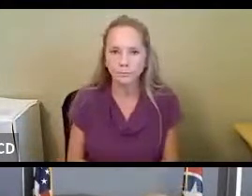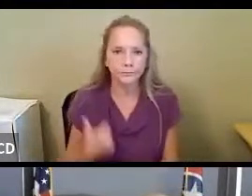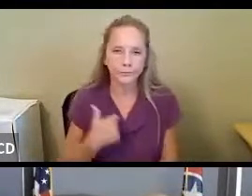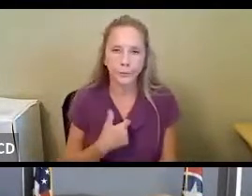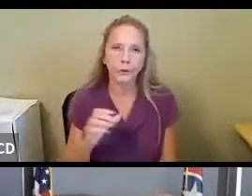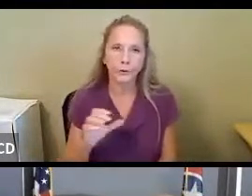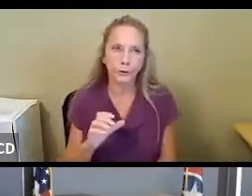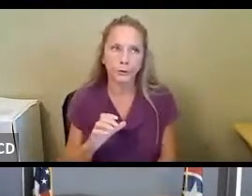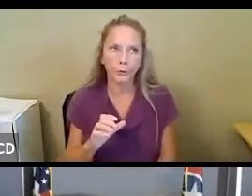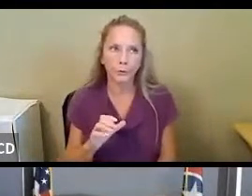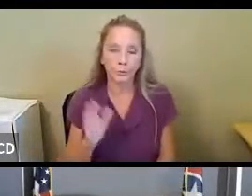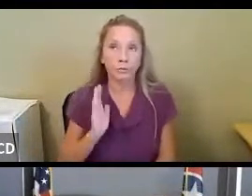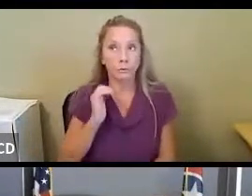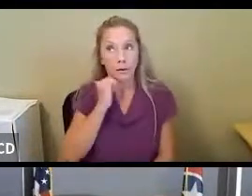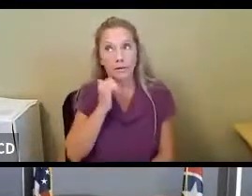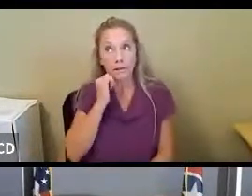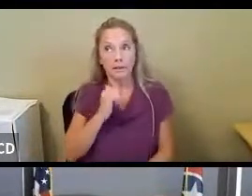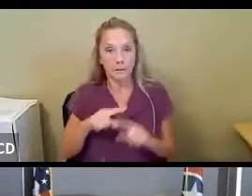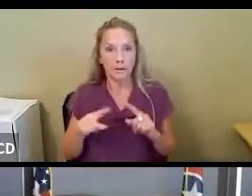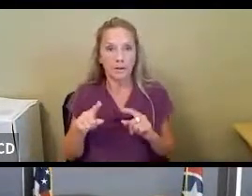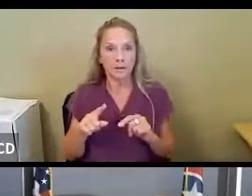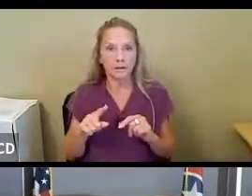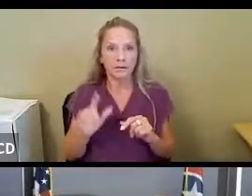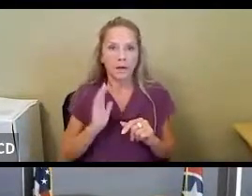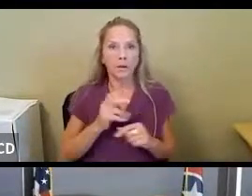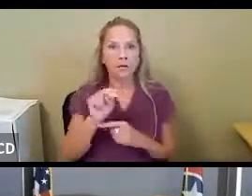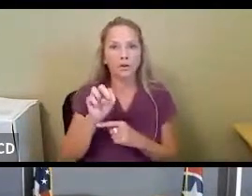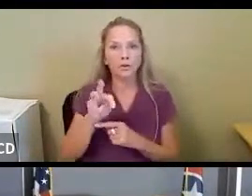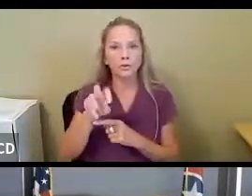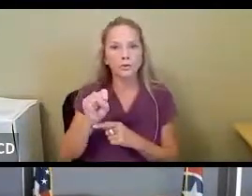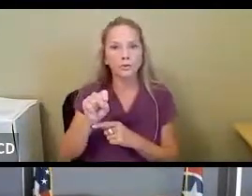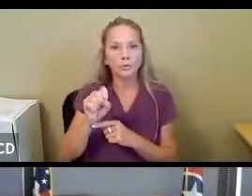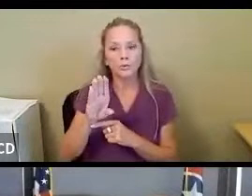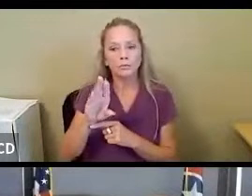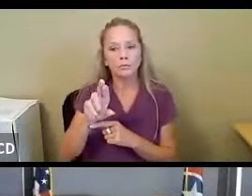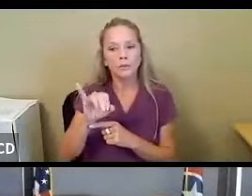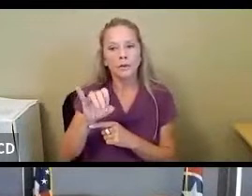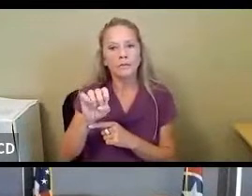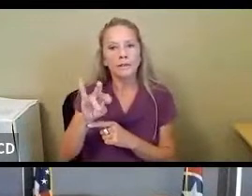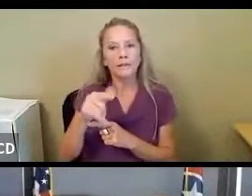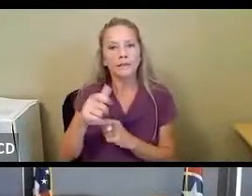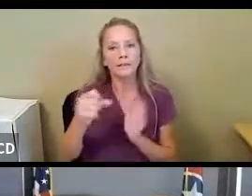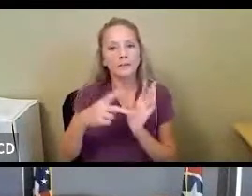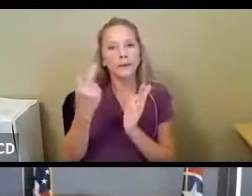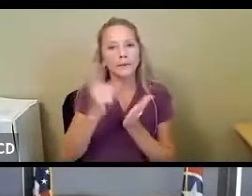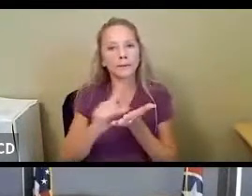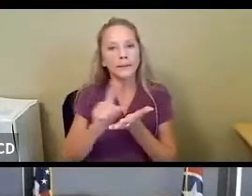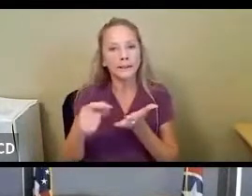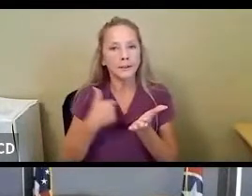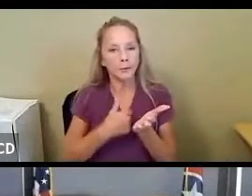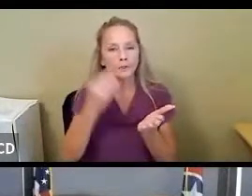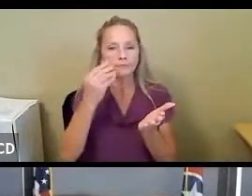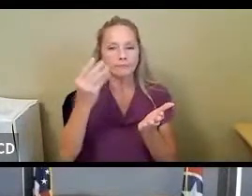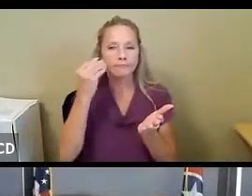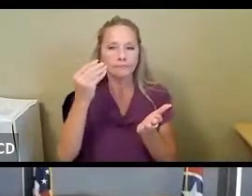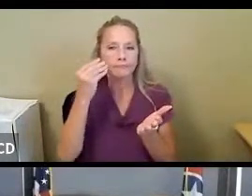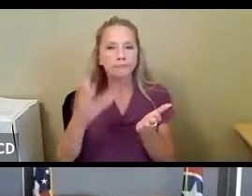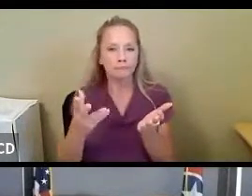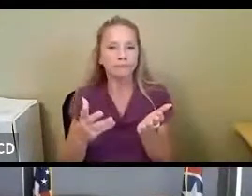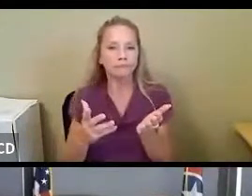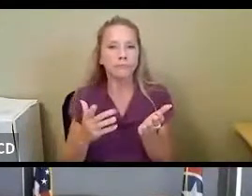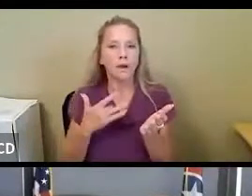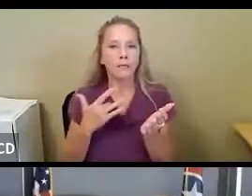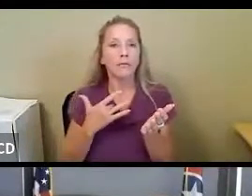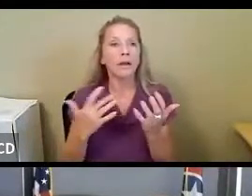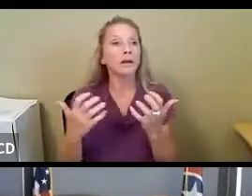almost, well, not every day anymore, at our news briefings twice a week. We try to get that message out there. I think the audience might be dwindling